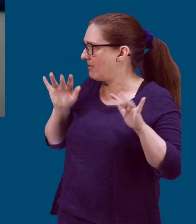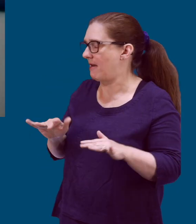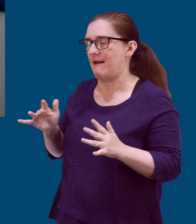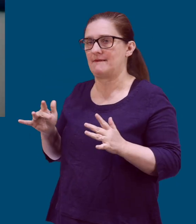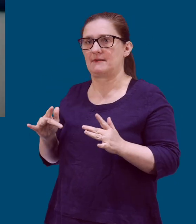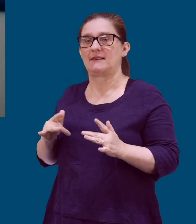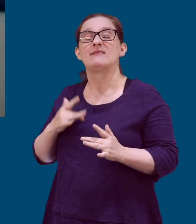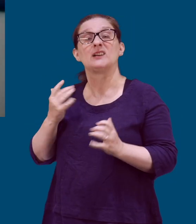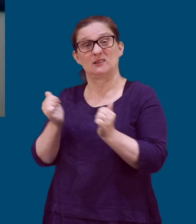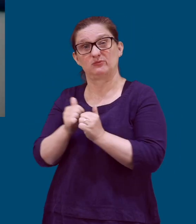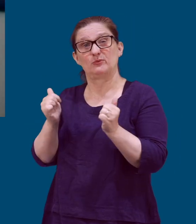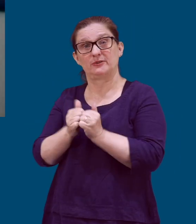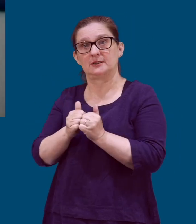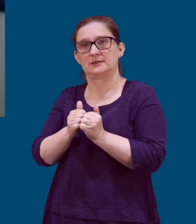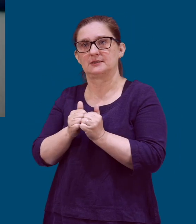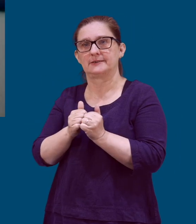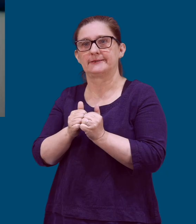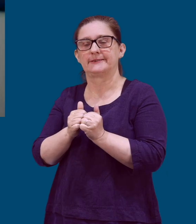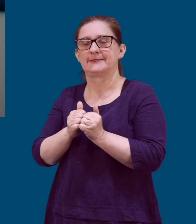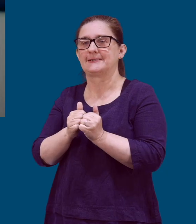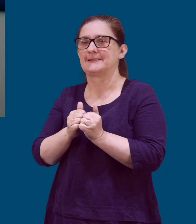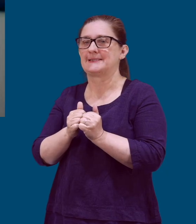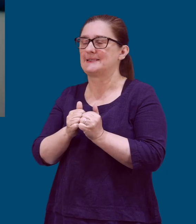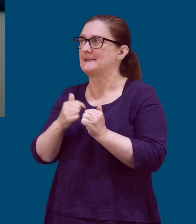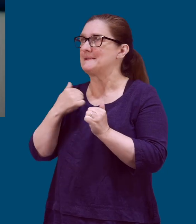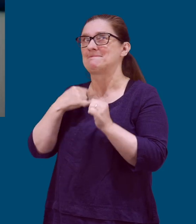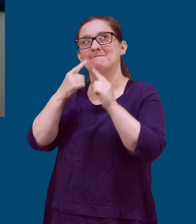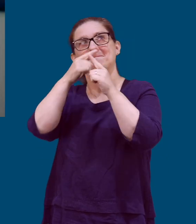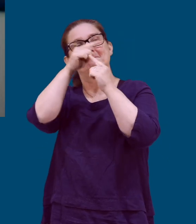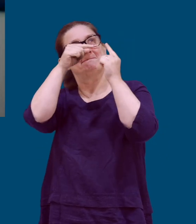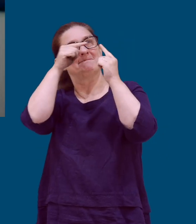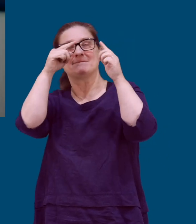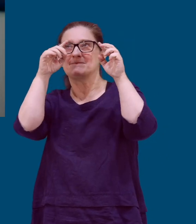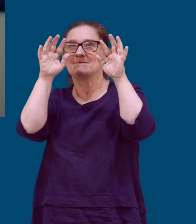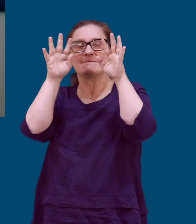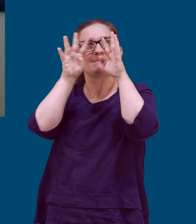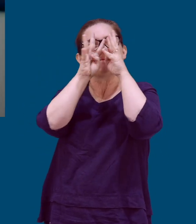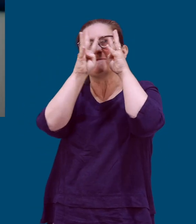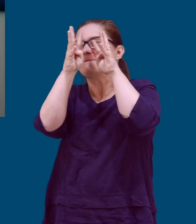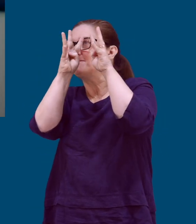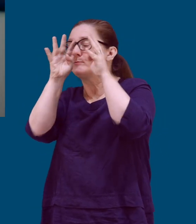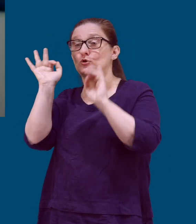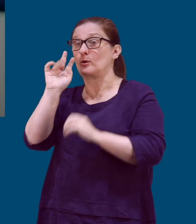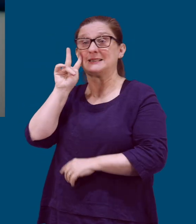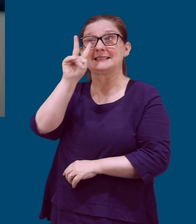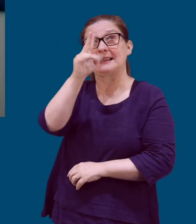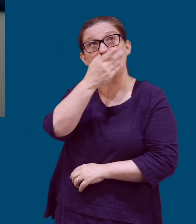feels appropriate, my rude and naughty aliens huddling together where nobody sees